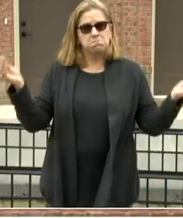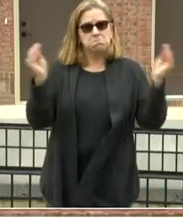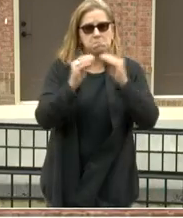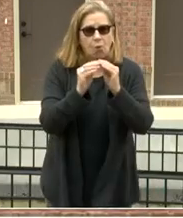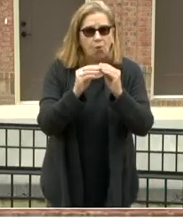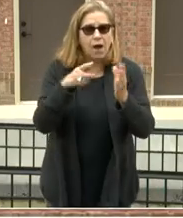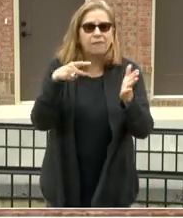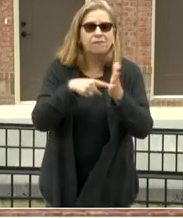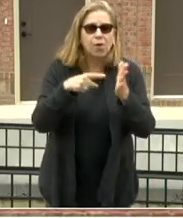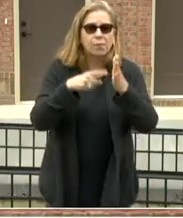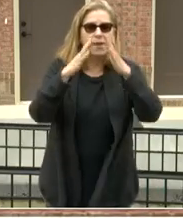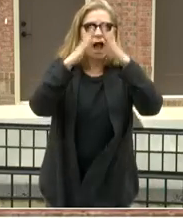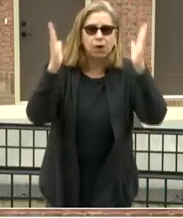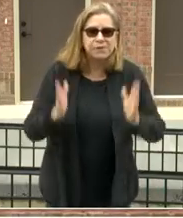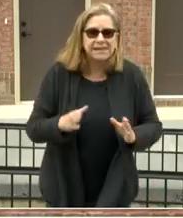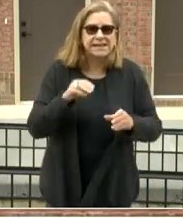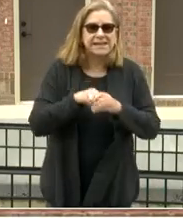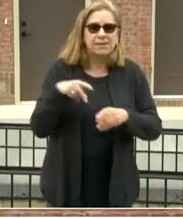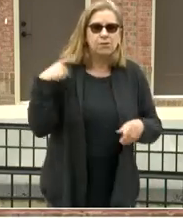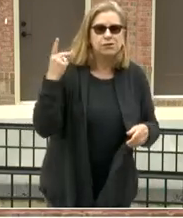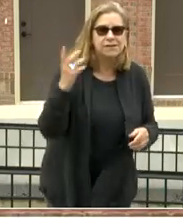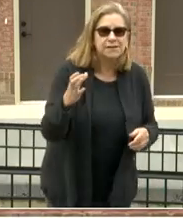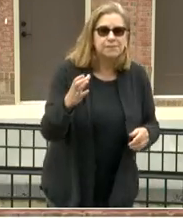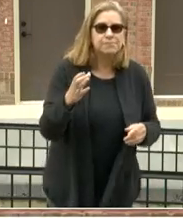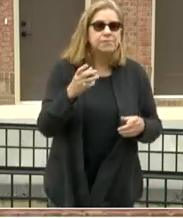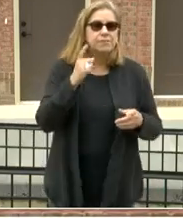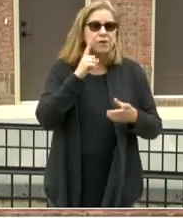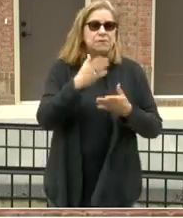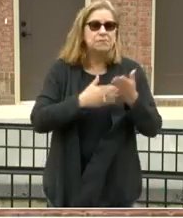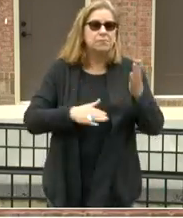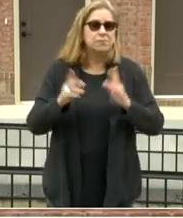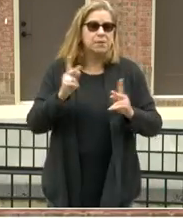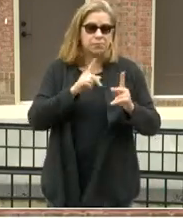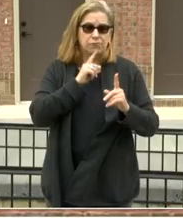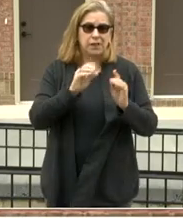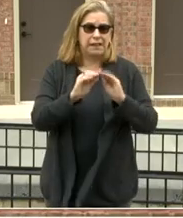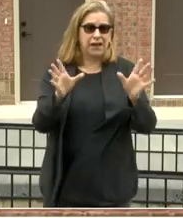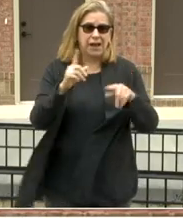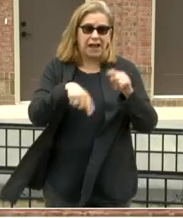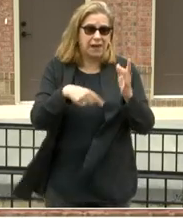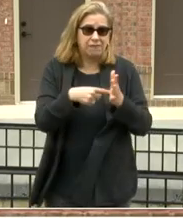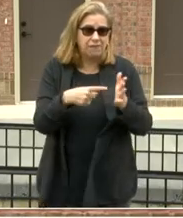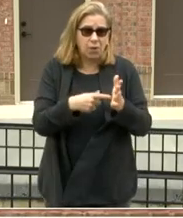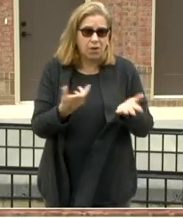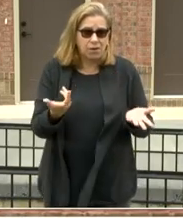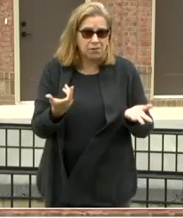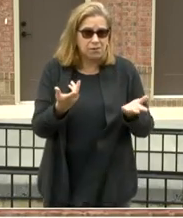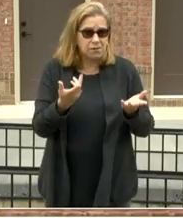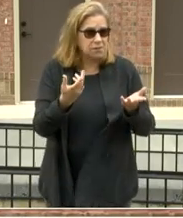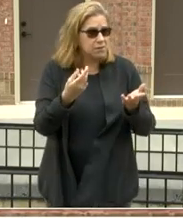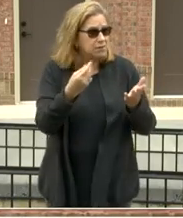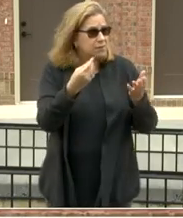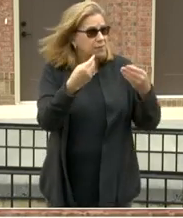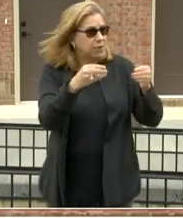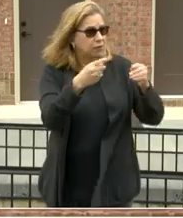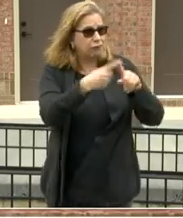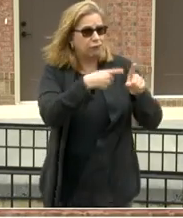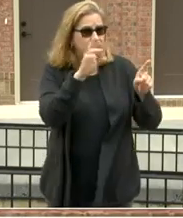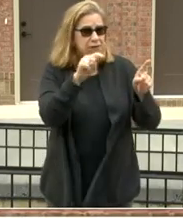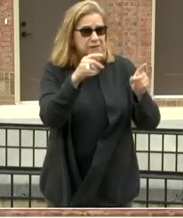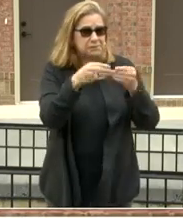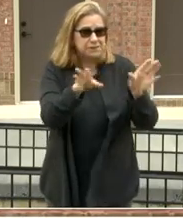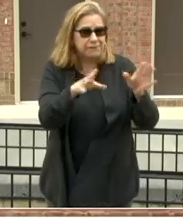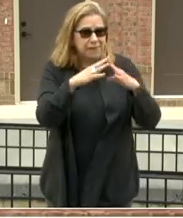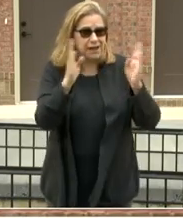is becoming, for some folks, increasingly unaffordable. It is essential, and this government has been intentional in